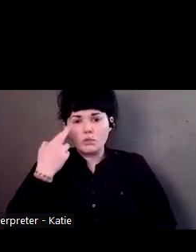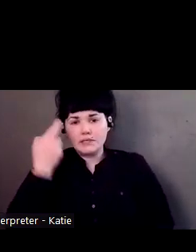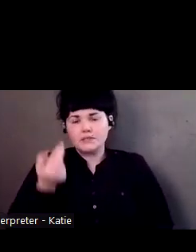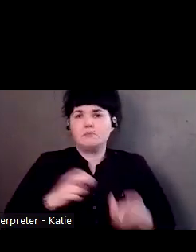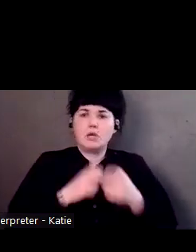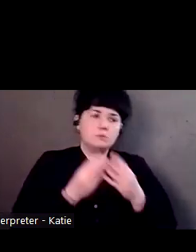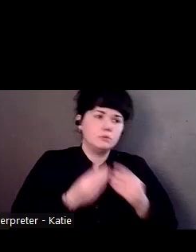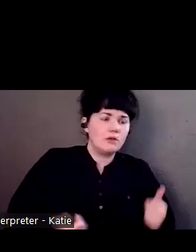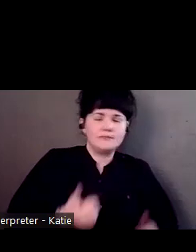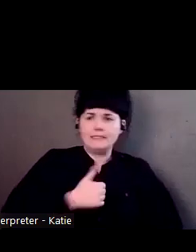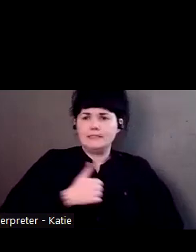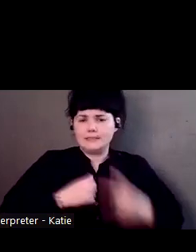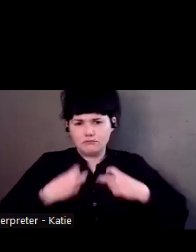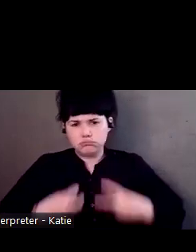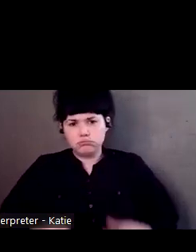and awareness.